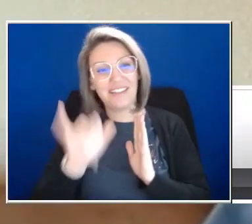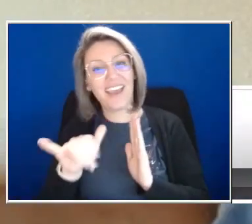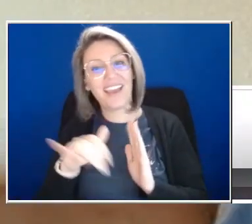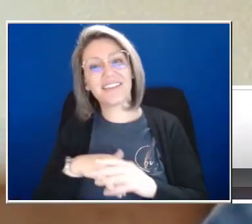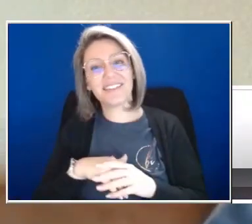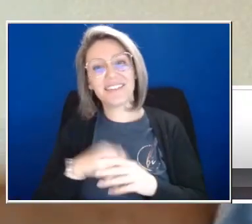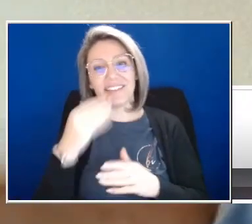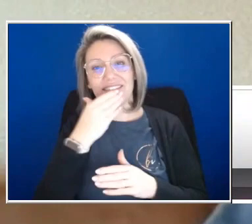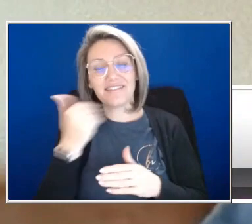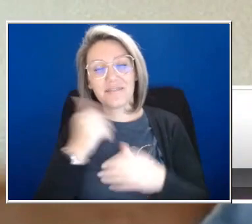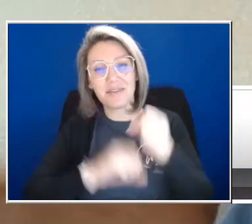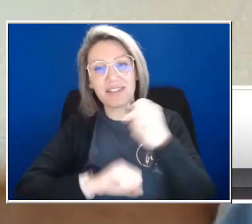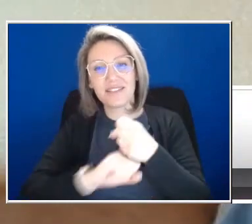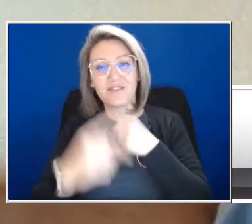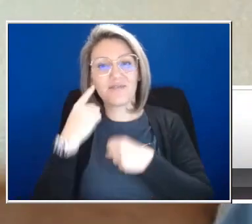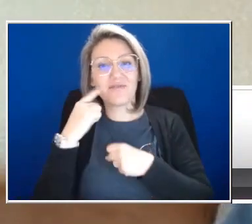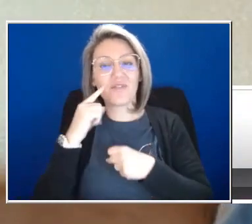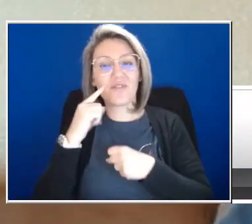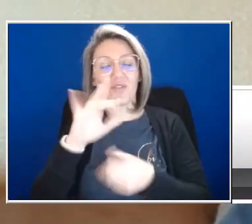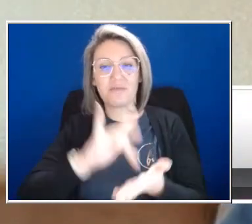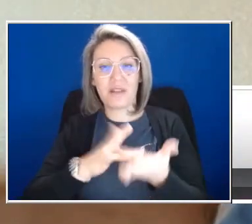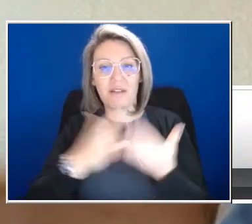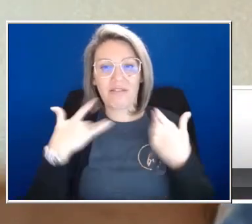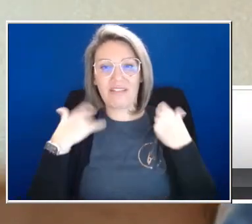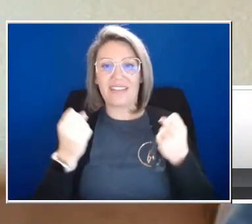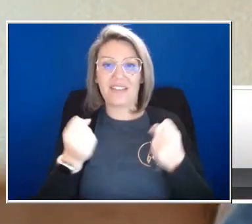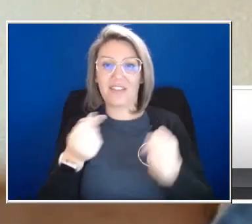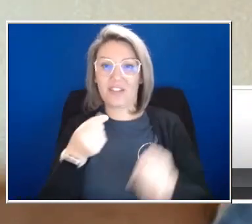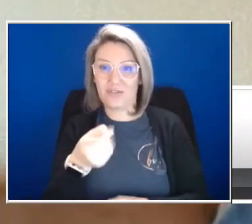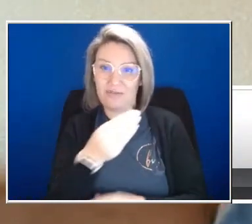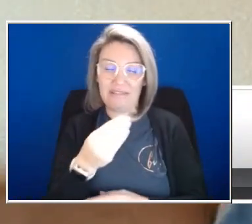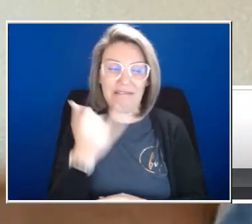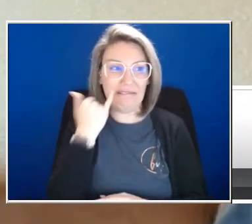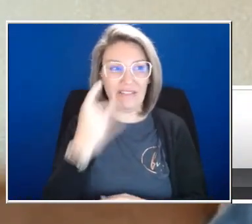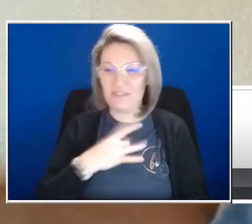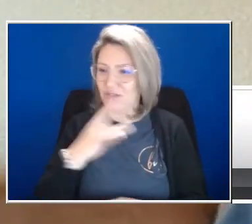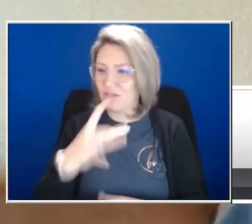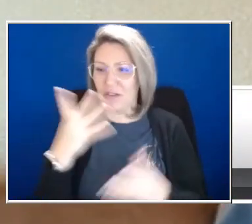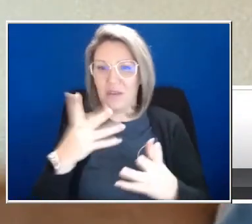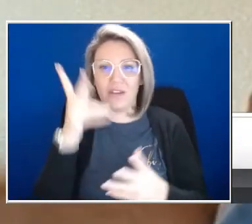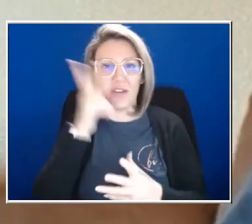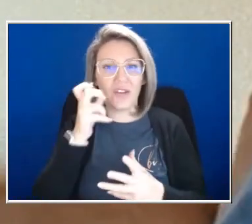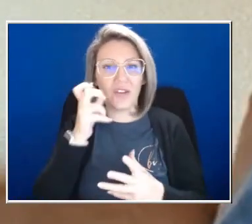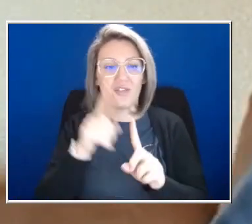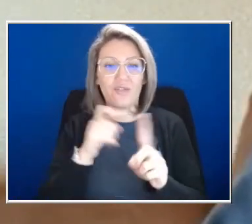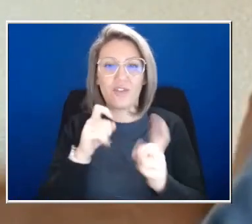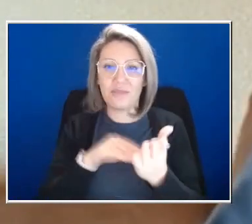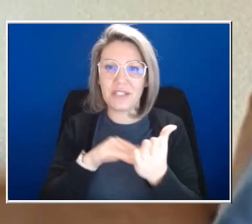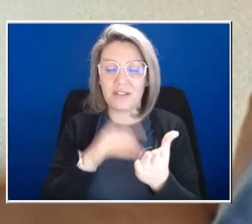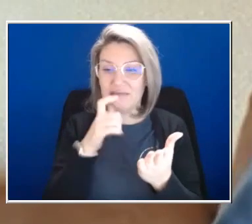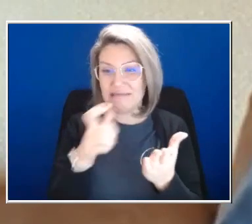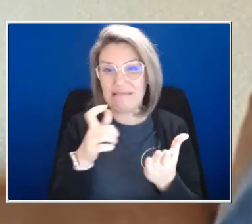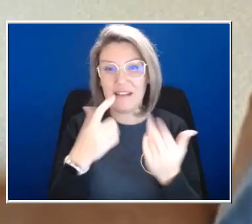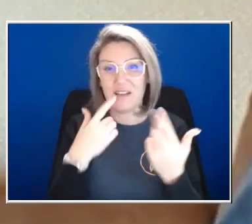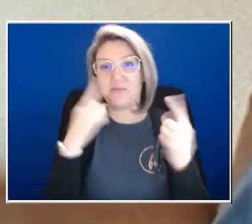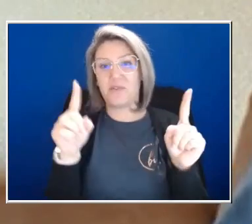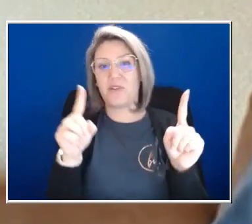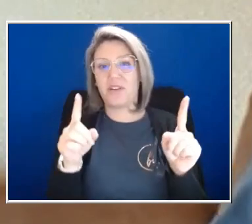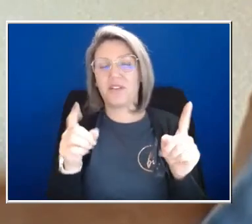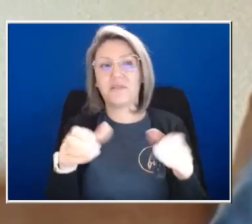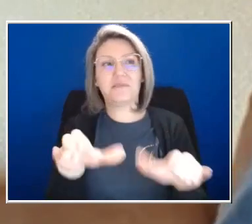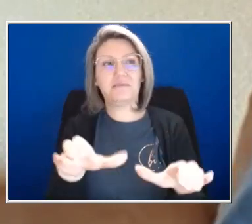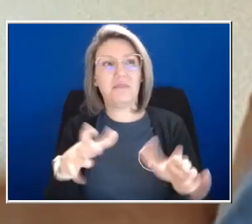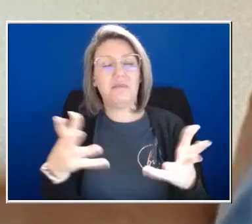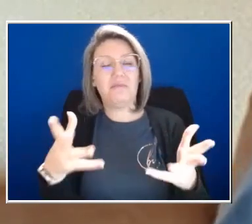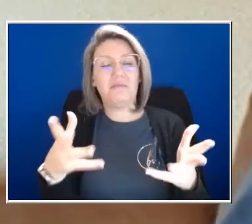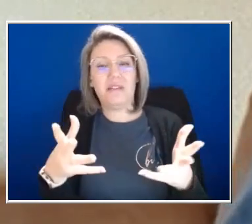advocate for your medical health is you, and it has to be you. So if you don't like what you're hearing from the doctor or whatever's not working, don't let somebody tell you you have